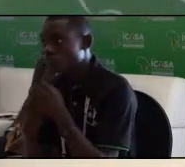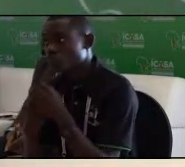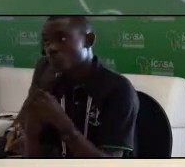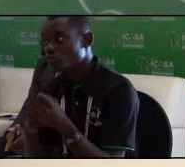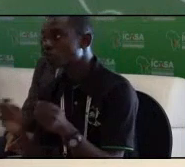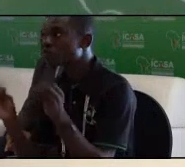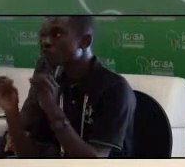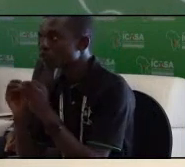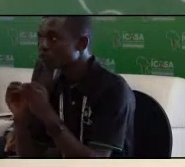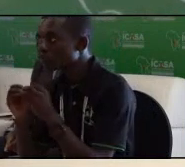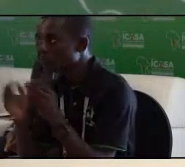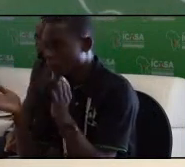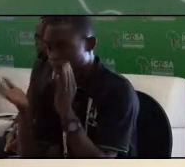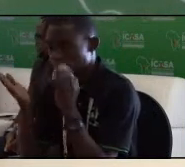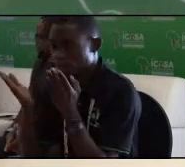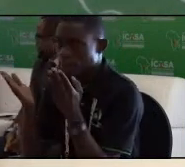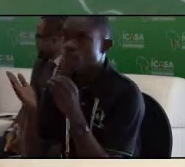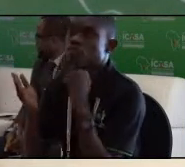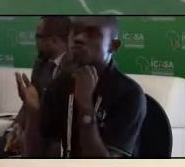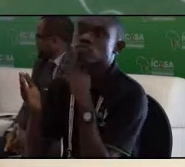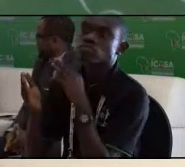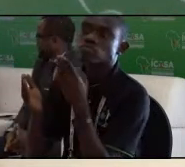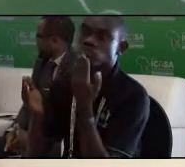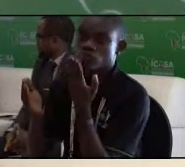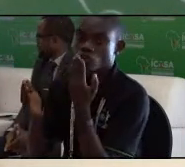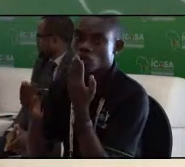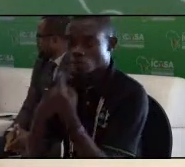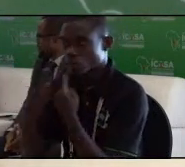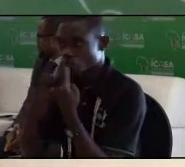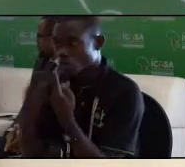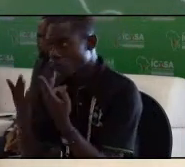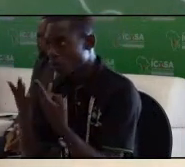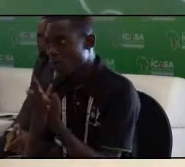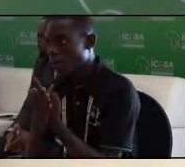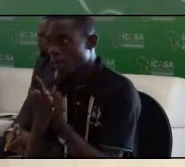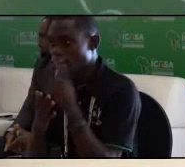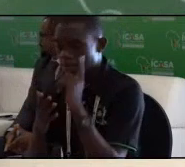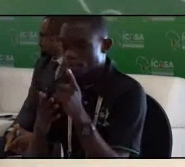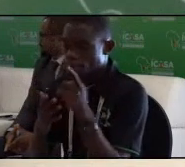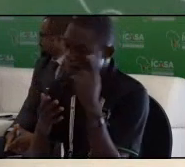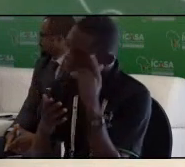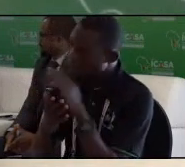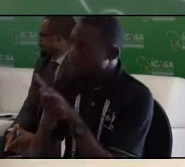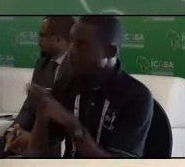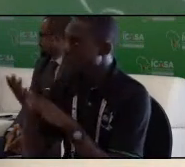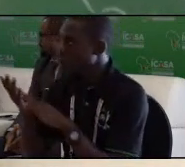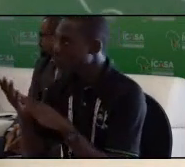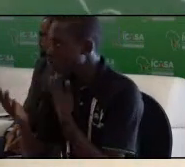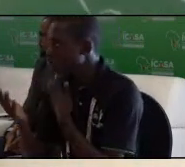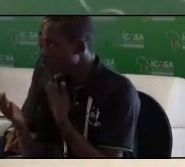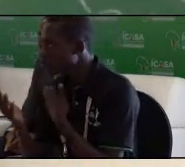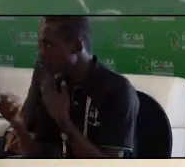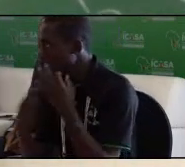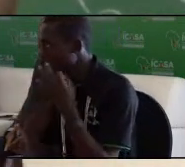products together and encouraging the pharmacists to talk about them, to be able to say, when someone is buying, oh, you